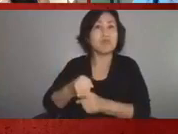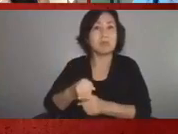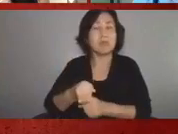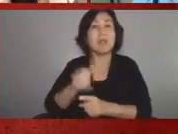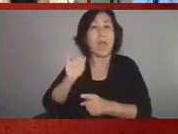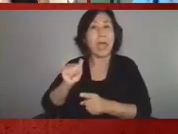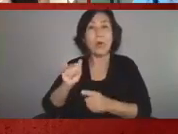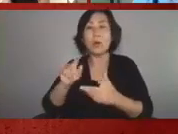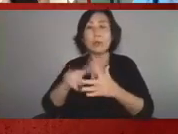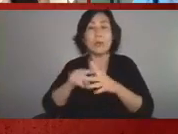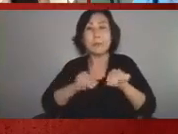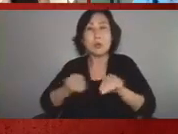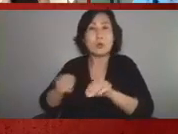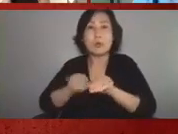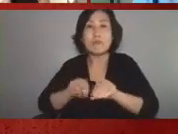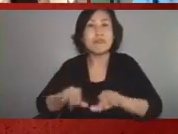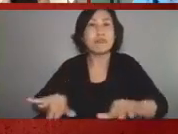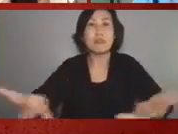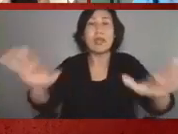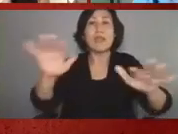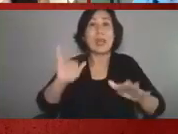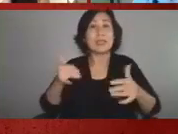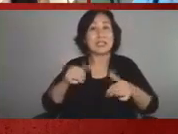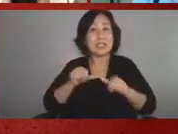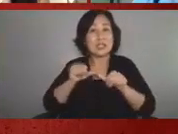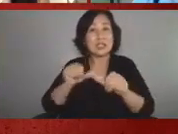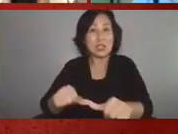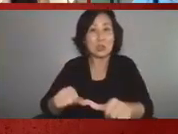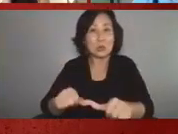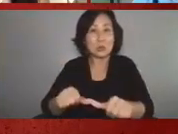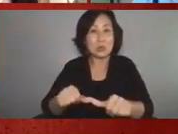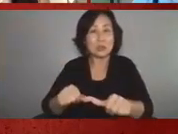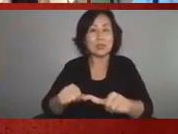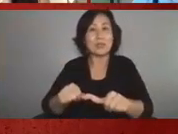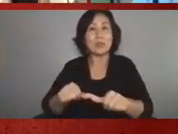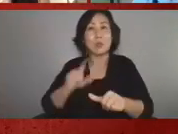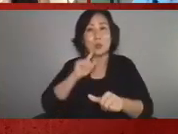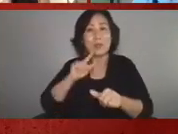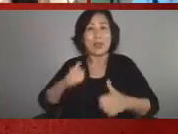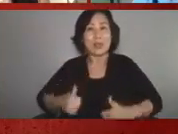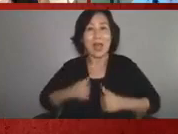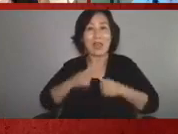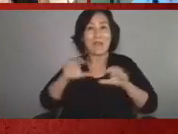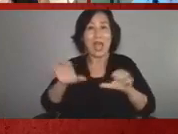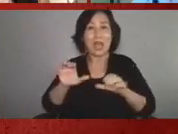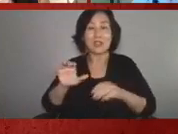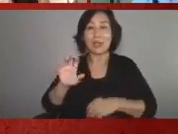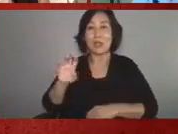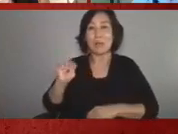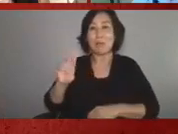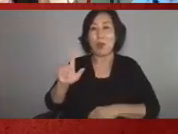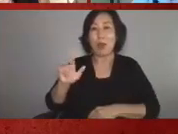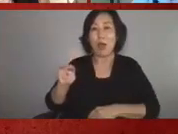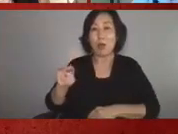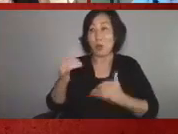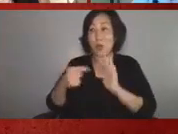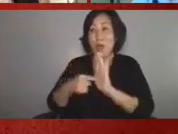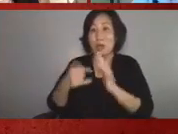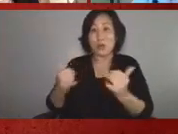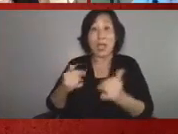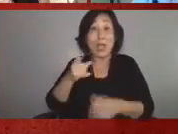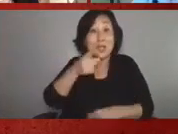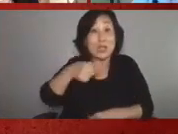movement, and the movement continues on with the live action Mulan that we're seeing today. And you guys are